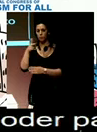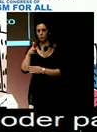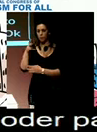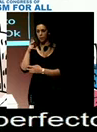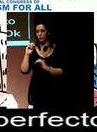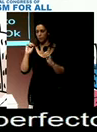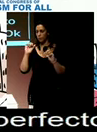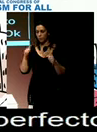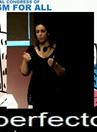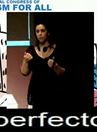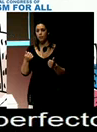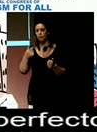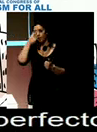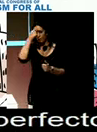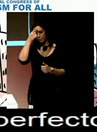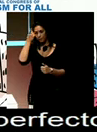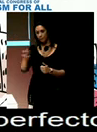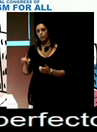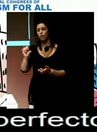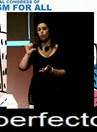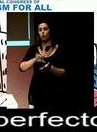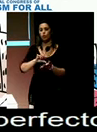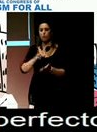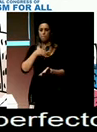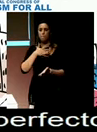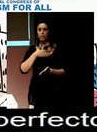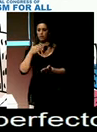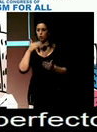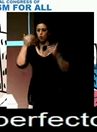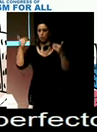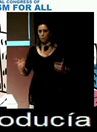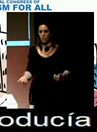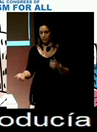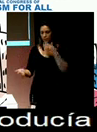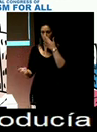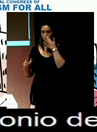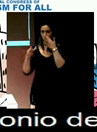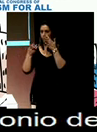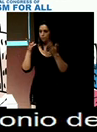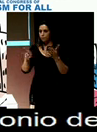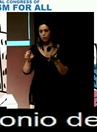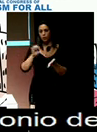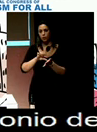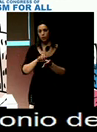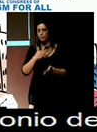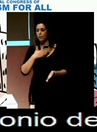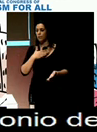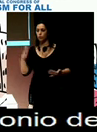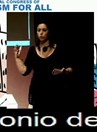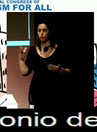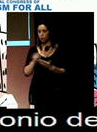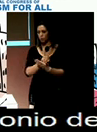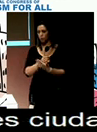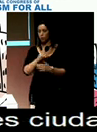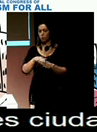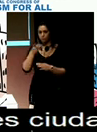So we are seeing it in the video. Ávila is a human heritage city. Ávila is a human heritage of